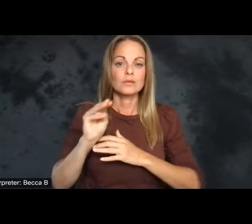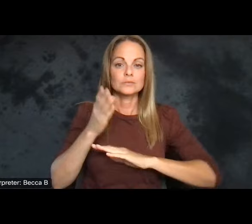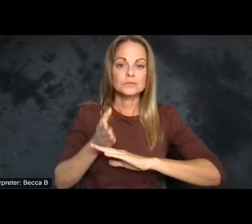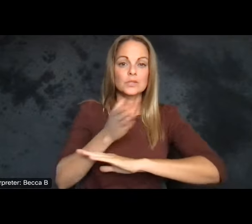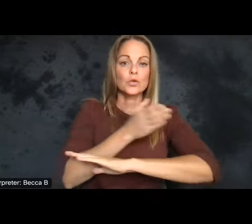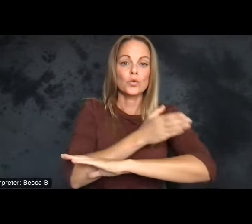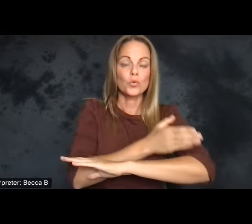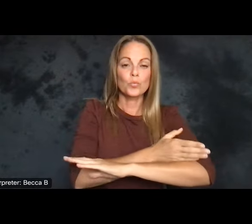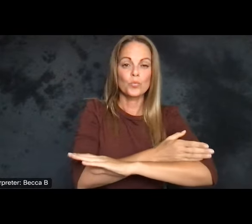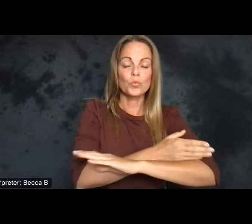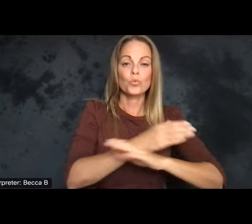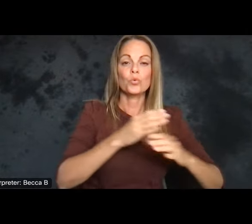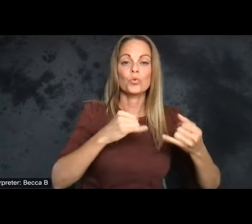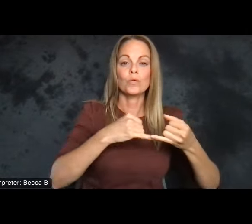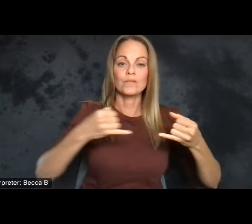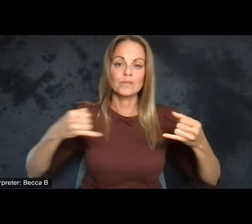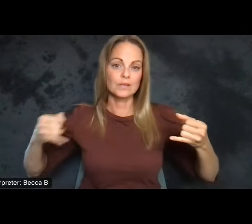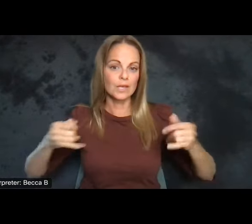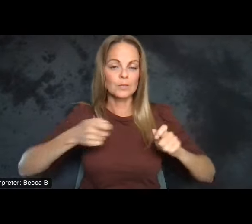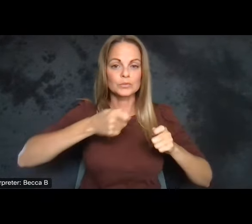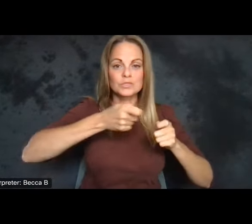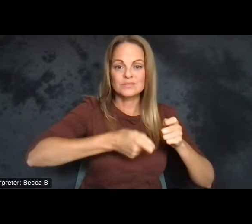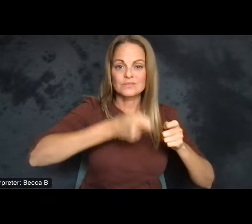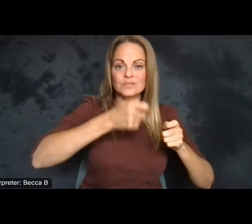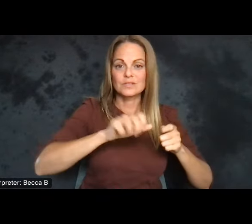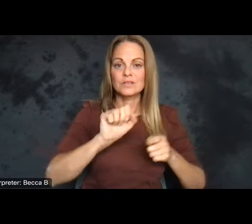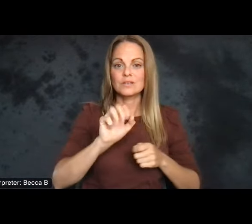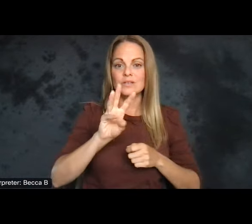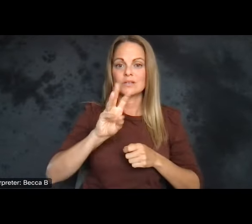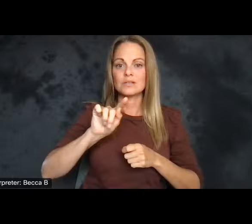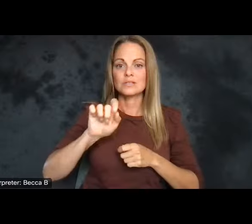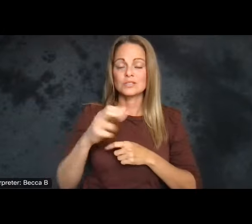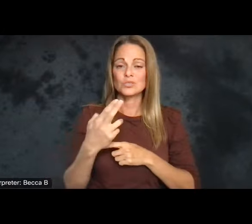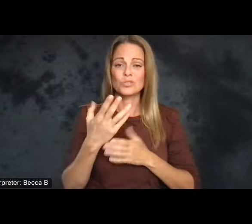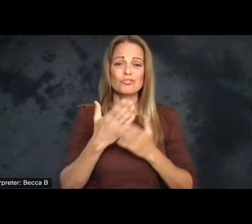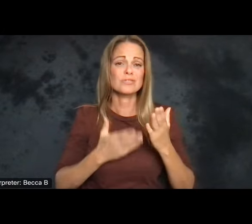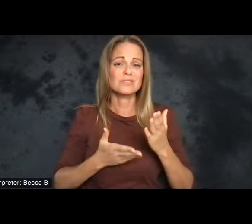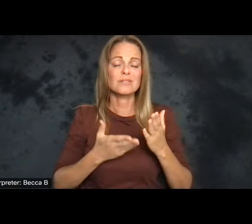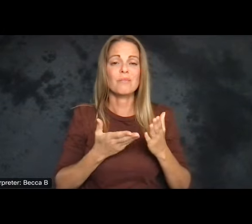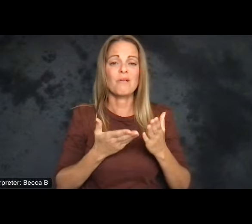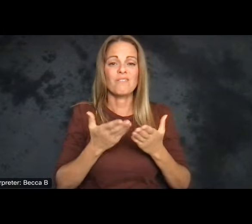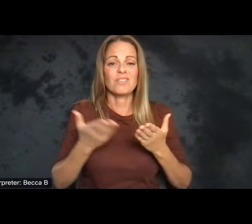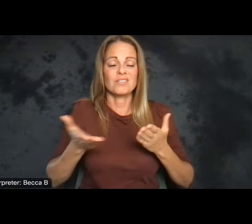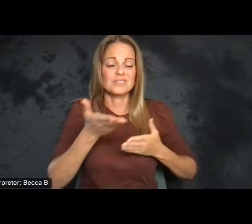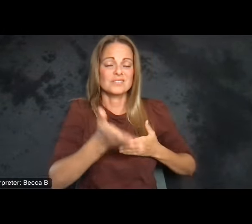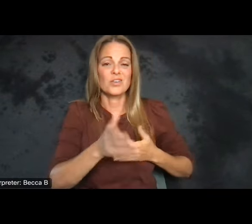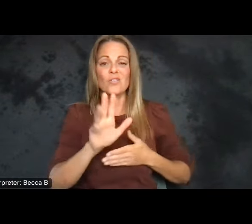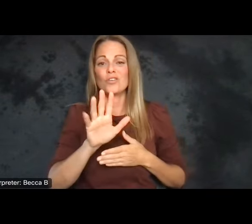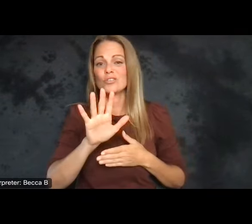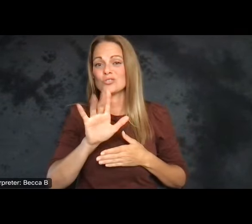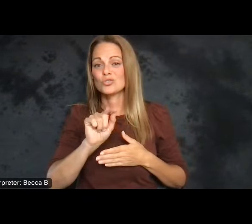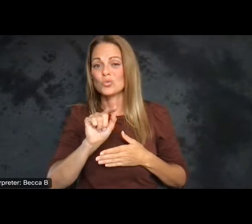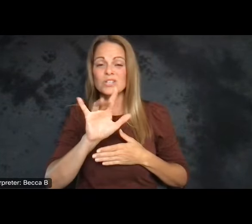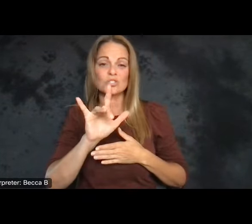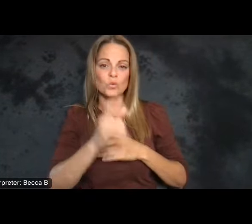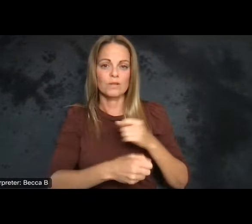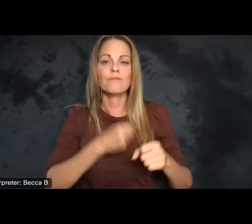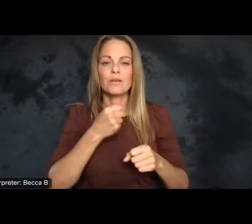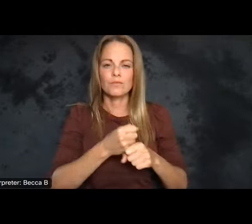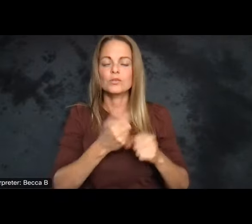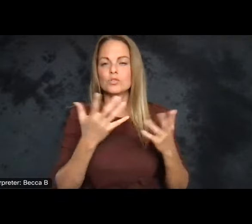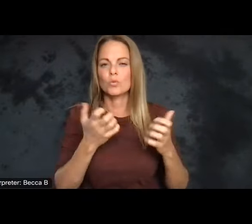cabling, the switches, some of the capacity that's been there. It's been there for well over 20, 25 years now. And this is upgrading it to be able to handle with